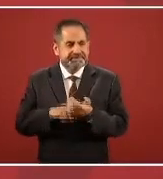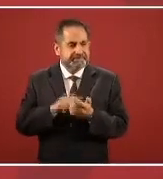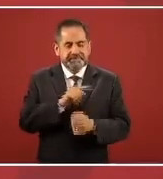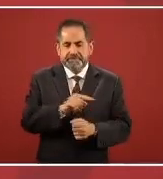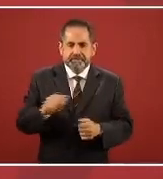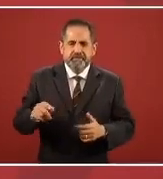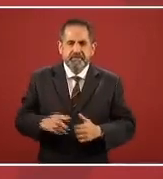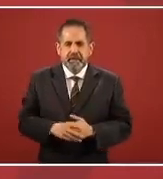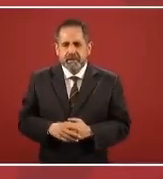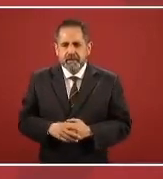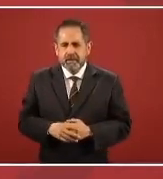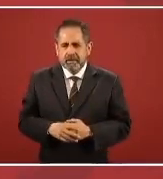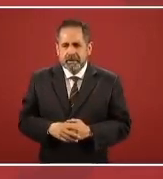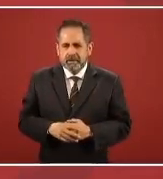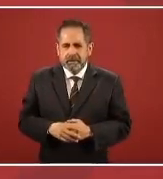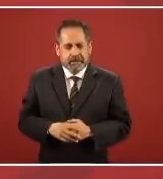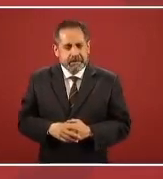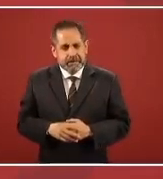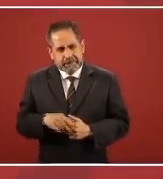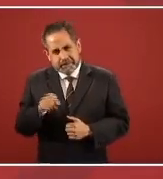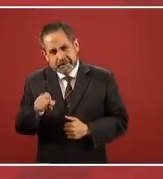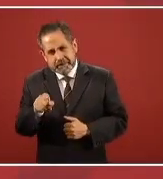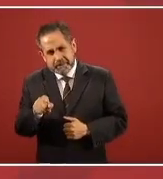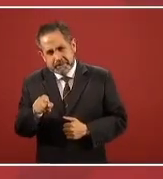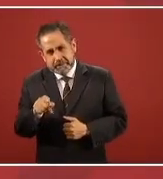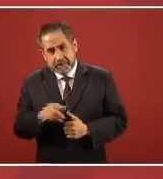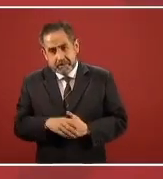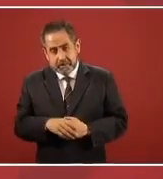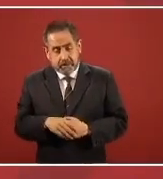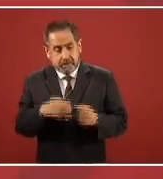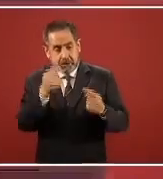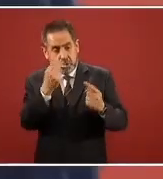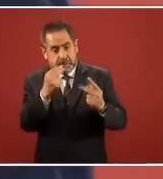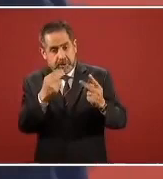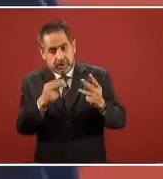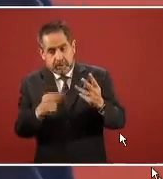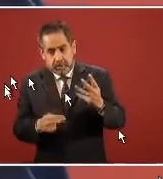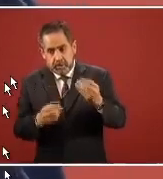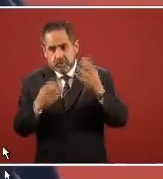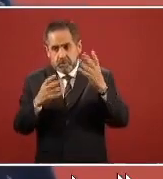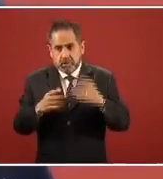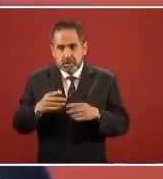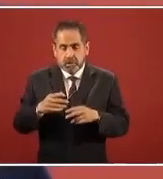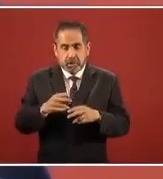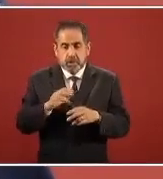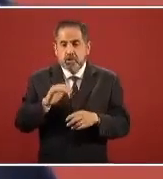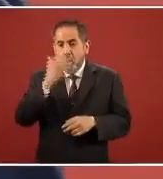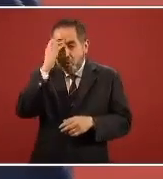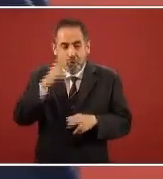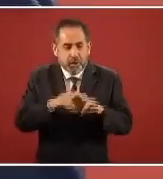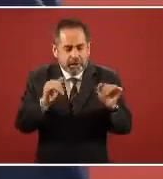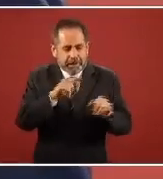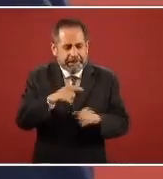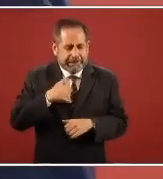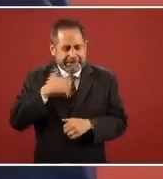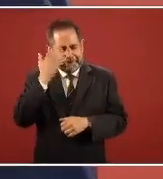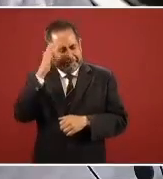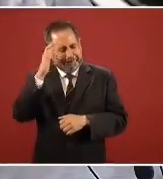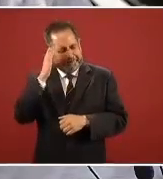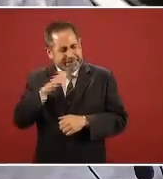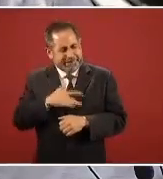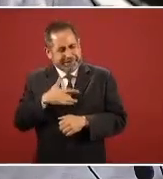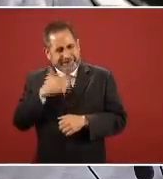happening? Que me das no sé cuántos nombres, ¿no? That you give me so many names. No conozco a nadie. And I know not one of